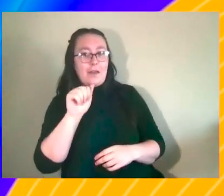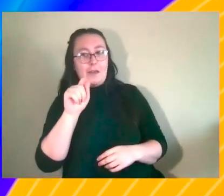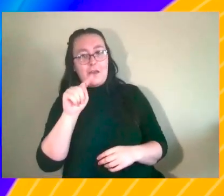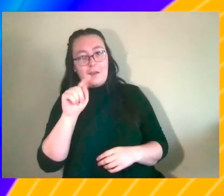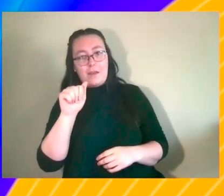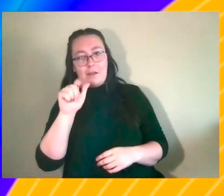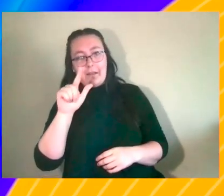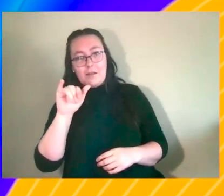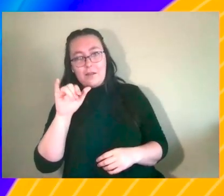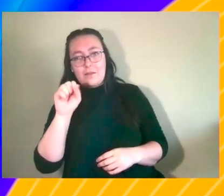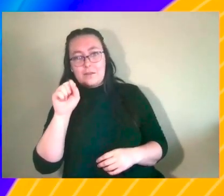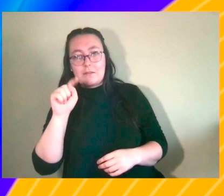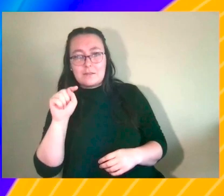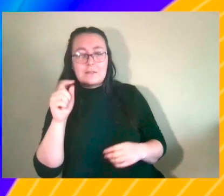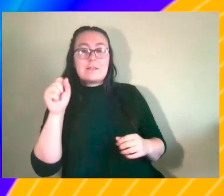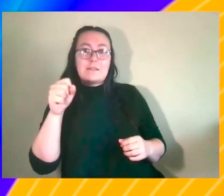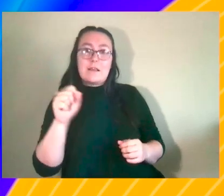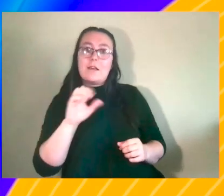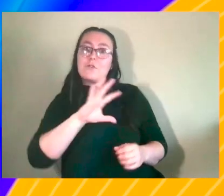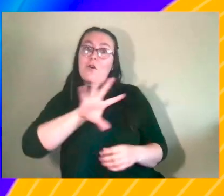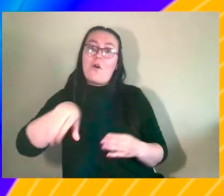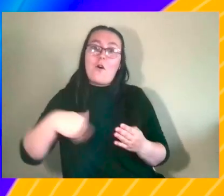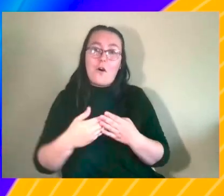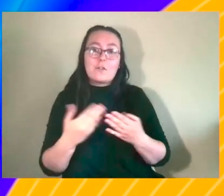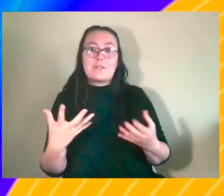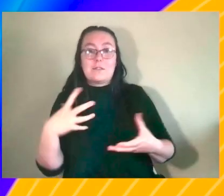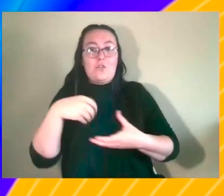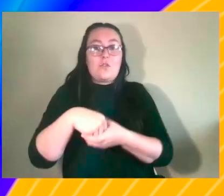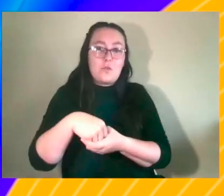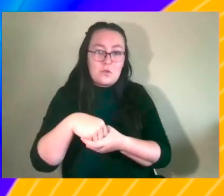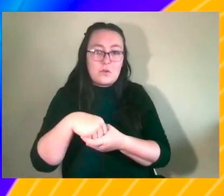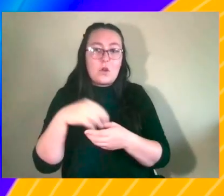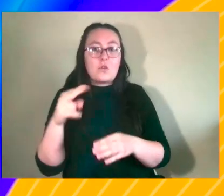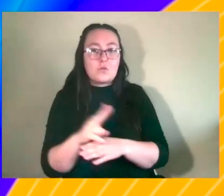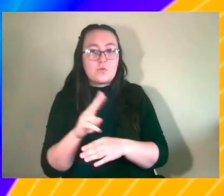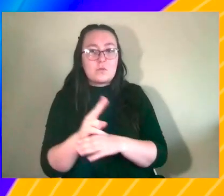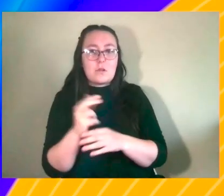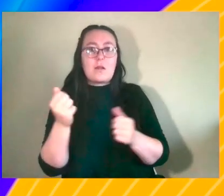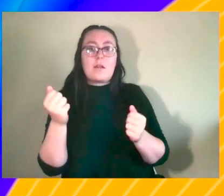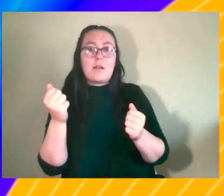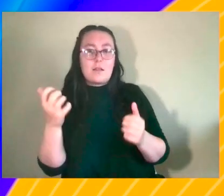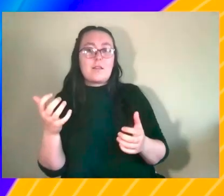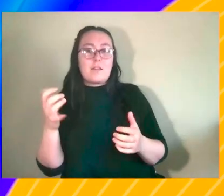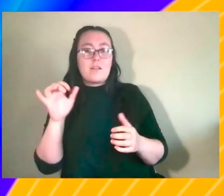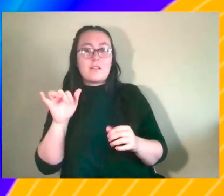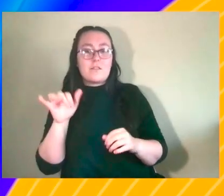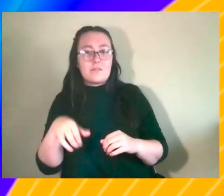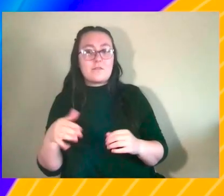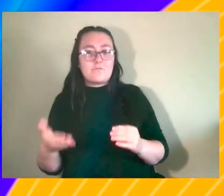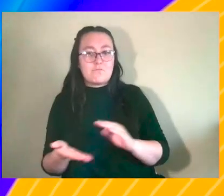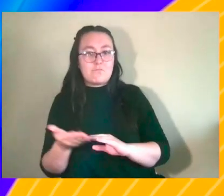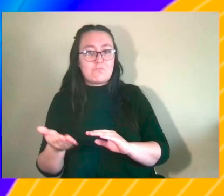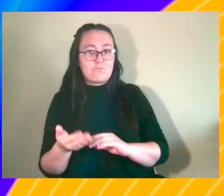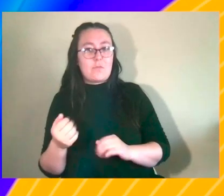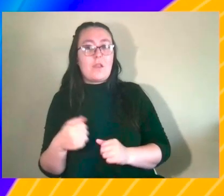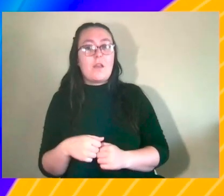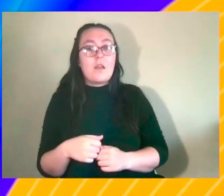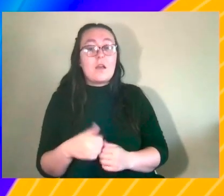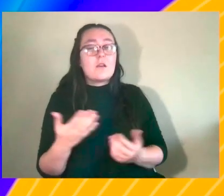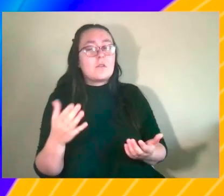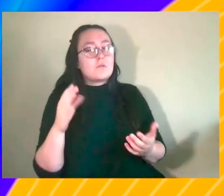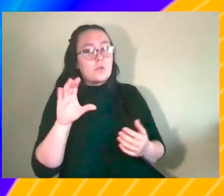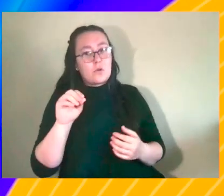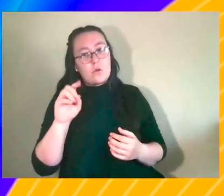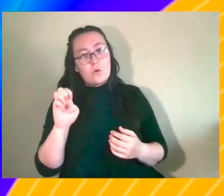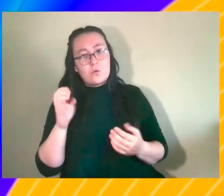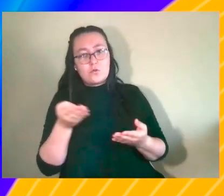hoods, yes, we use all the traditional code services to power a lot of that capability. And what we saw, so the code service has been around for, I guess the oldest one, Code